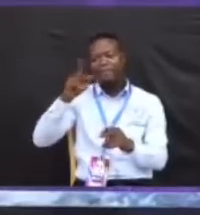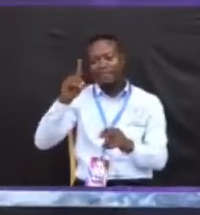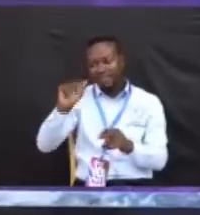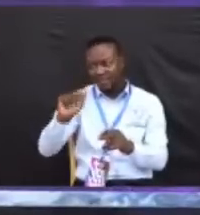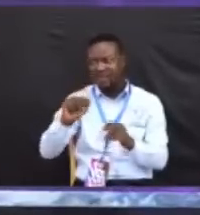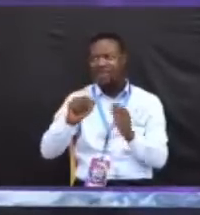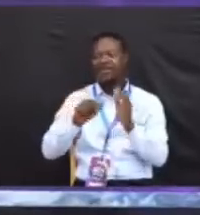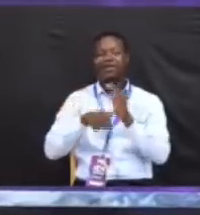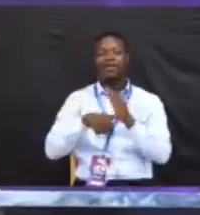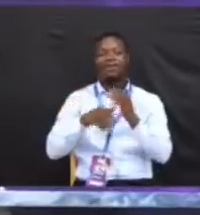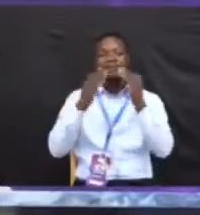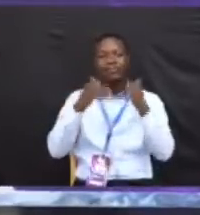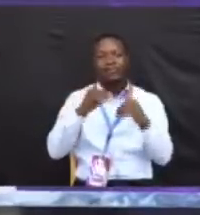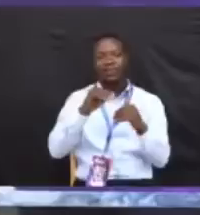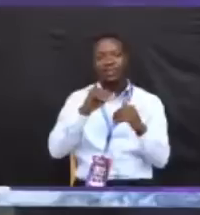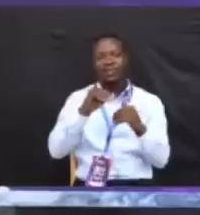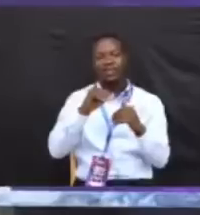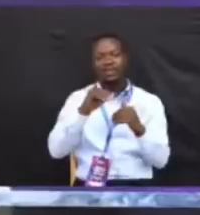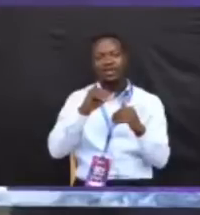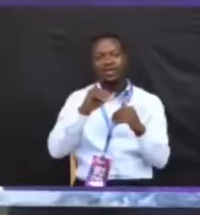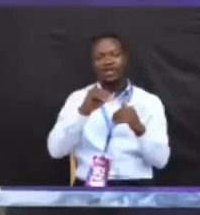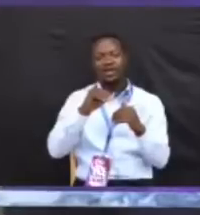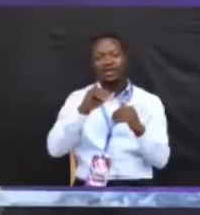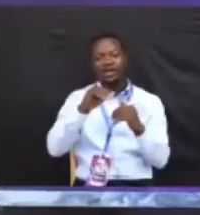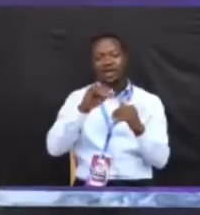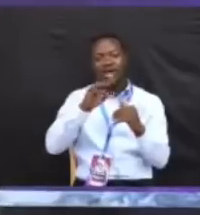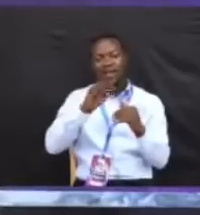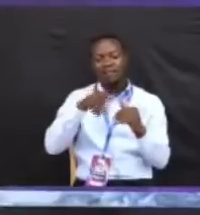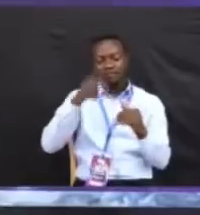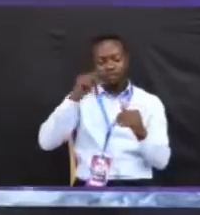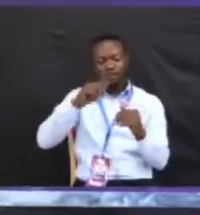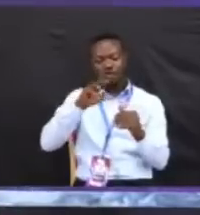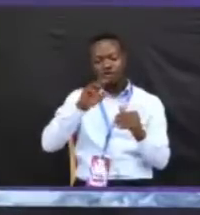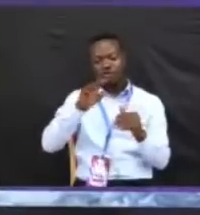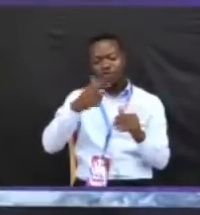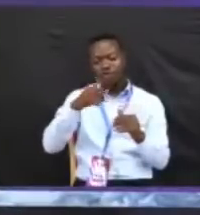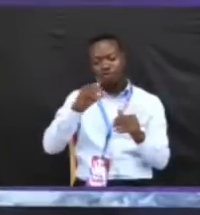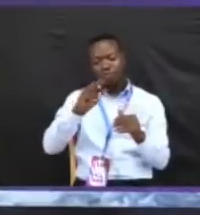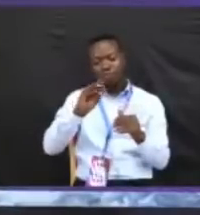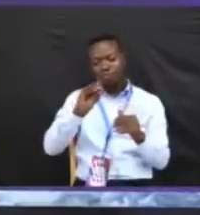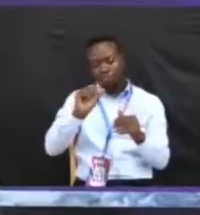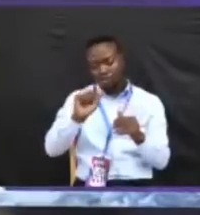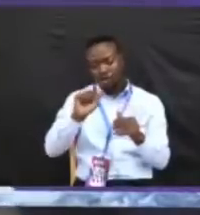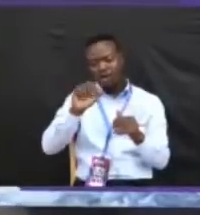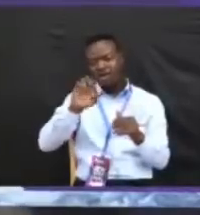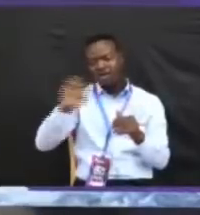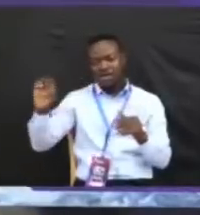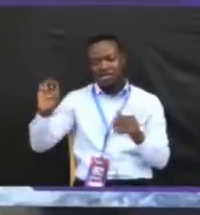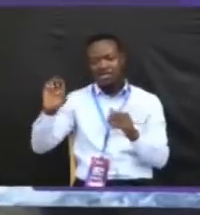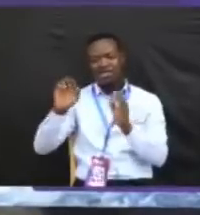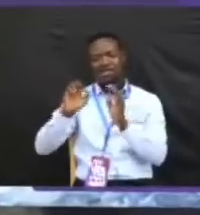Decrau MP for Guma East. Elder Dr. M.